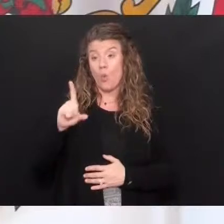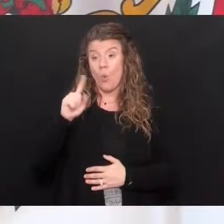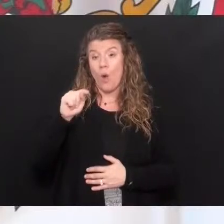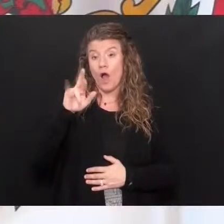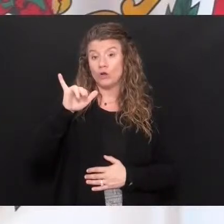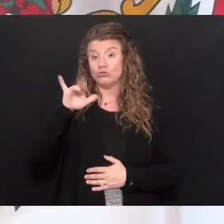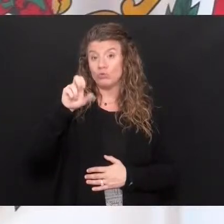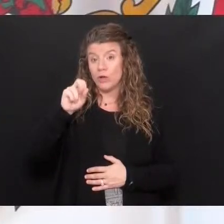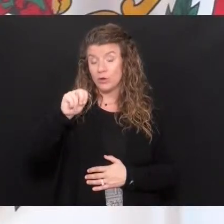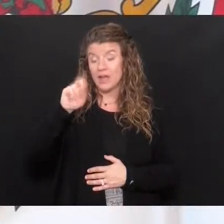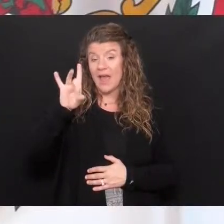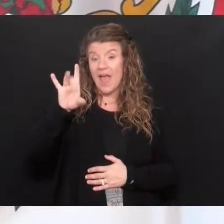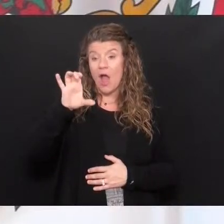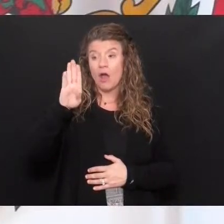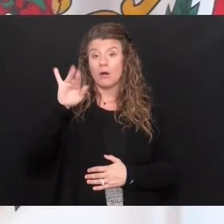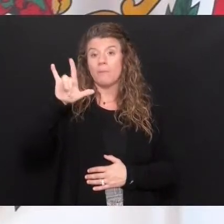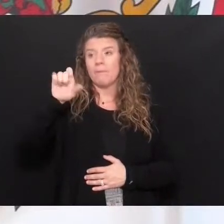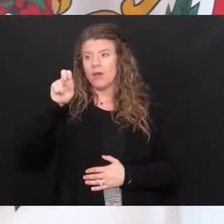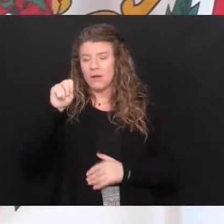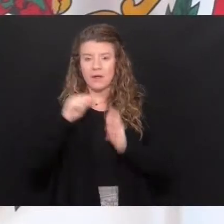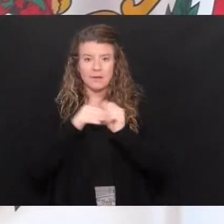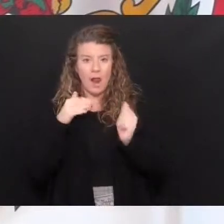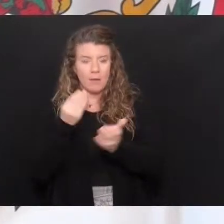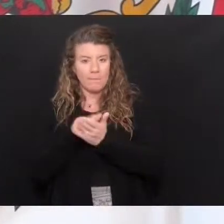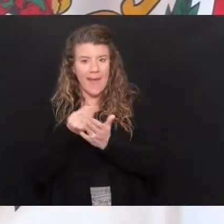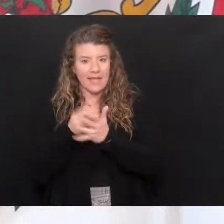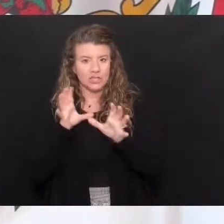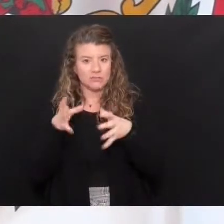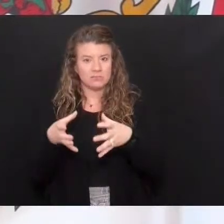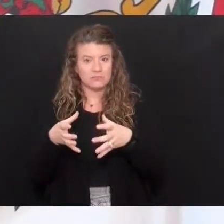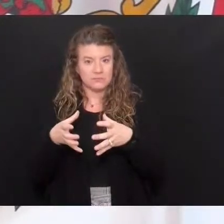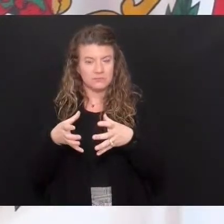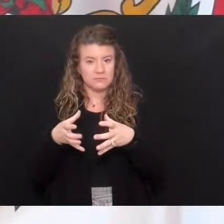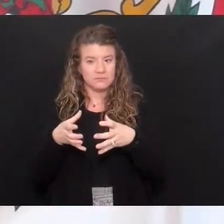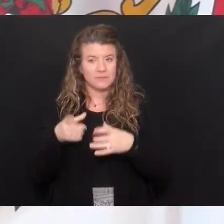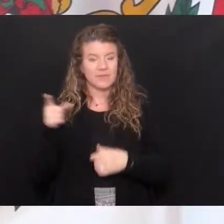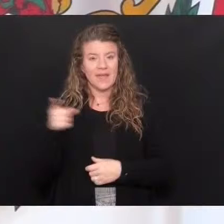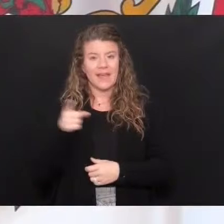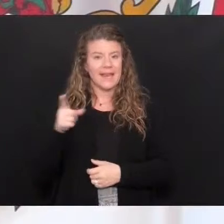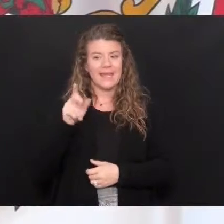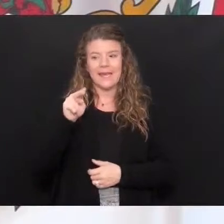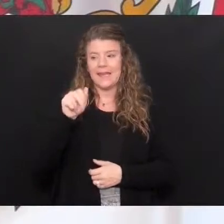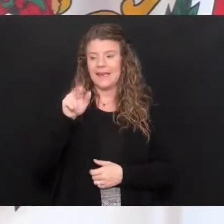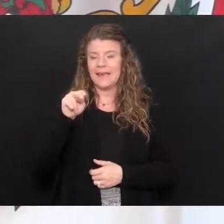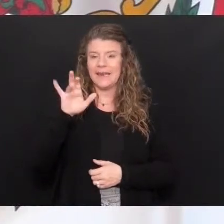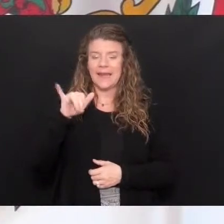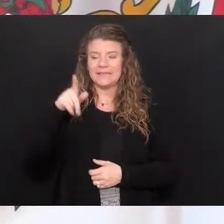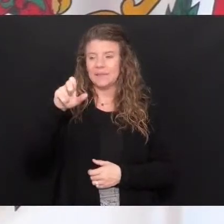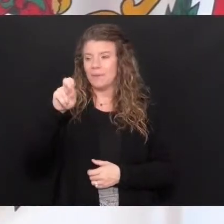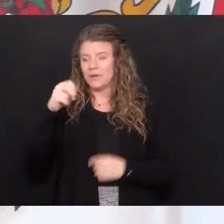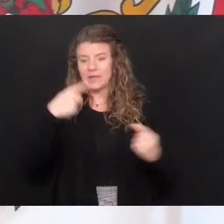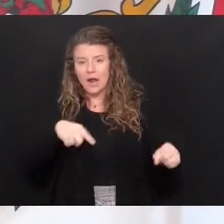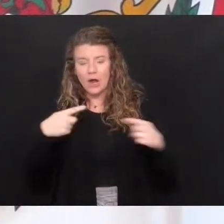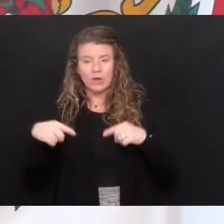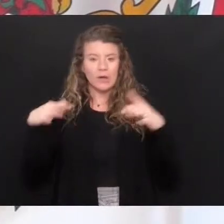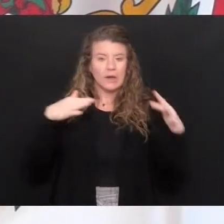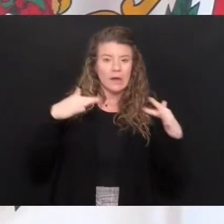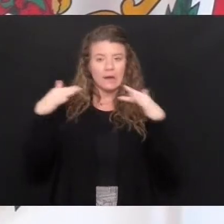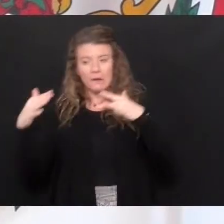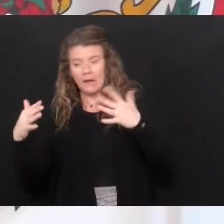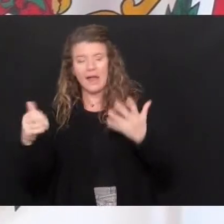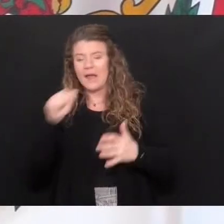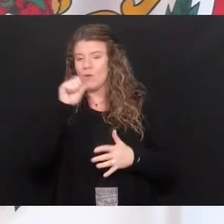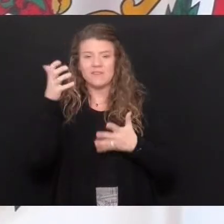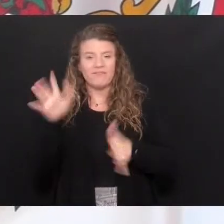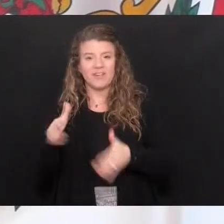$1.8 trillion package, and he and Nancy Pelosi and all the friction and everything we didn't get done before